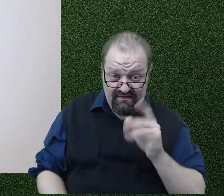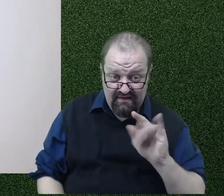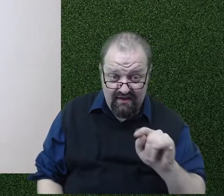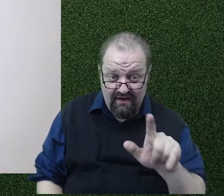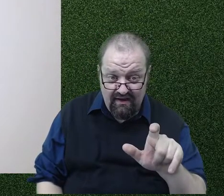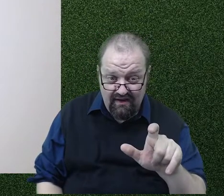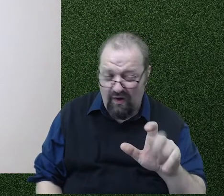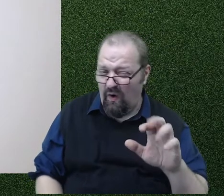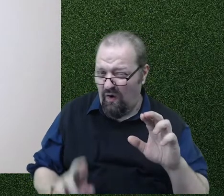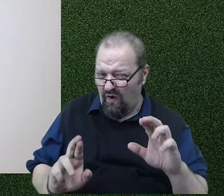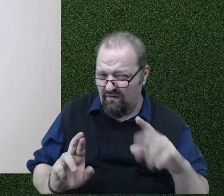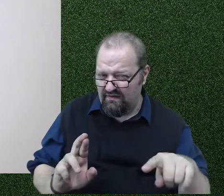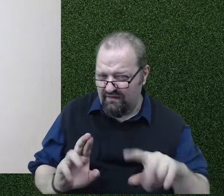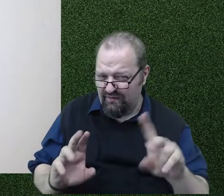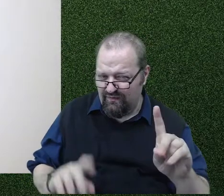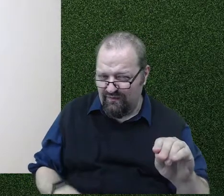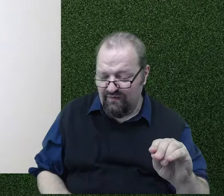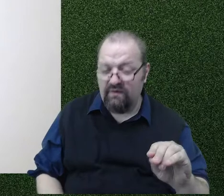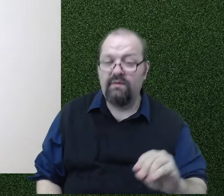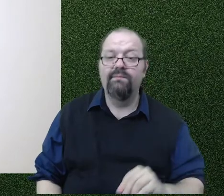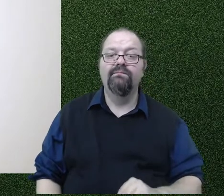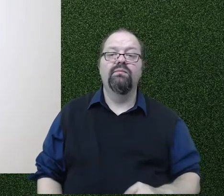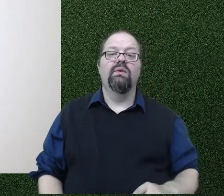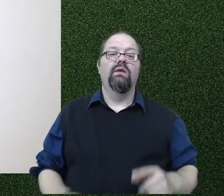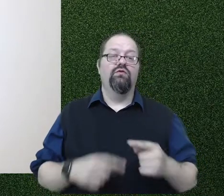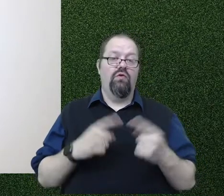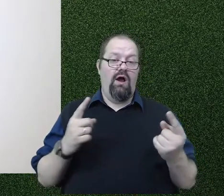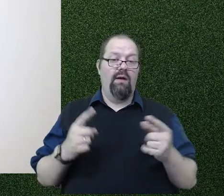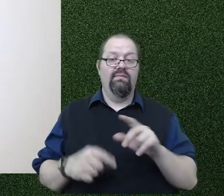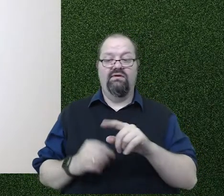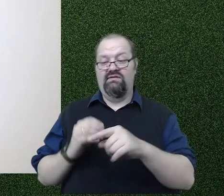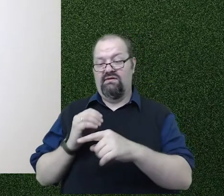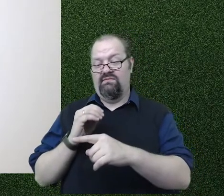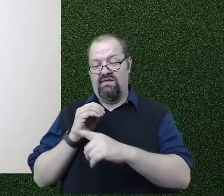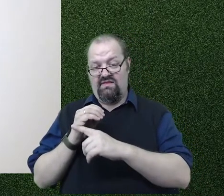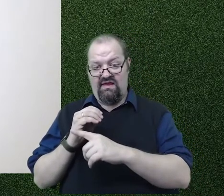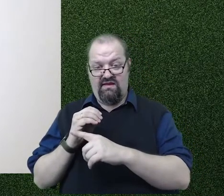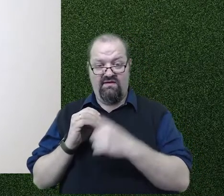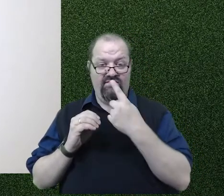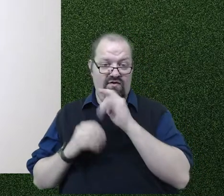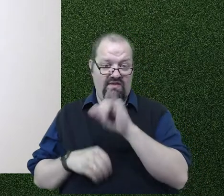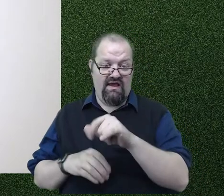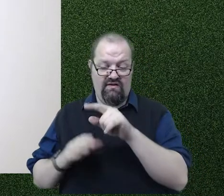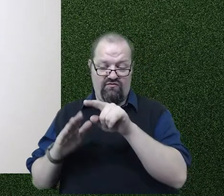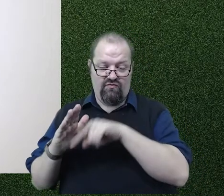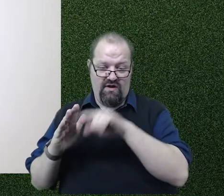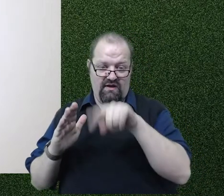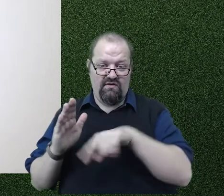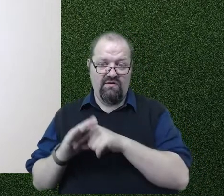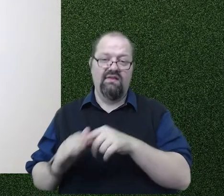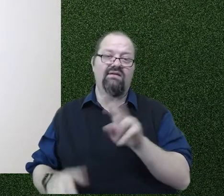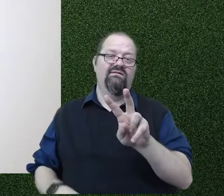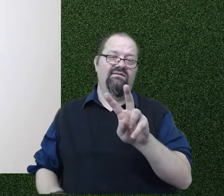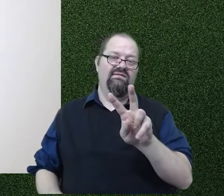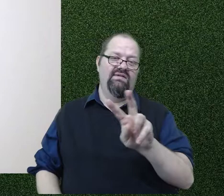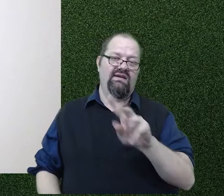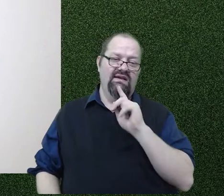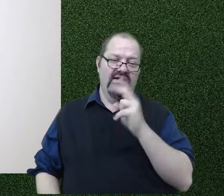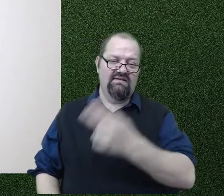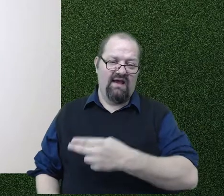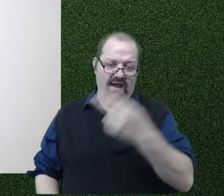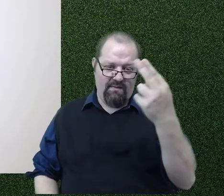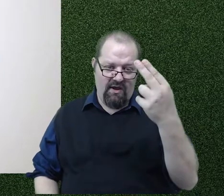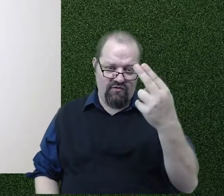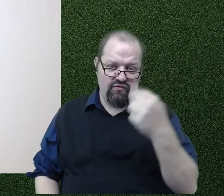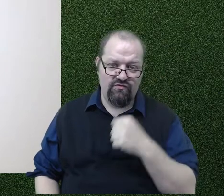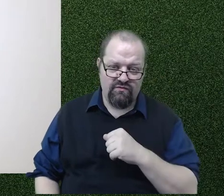I hope you do. Opposite theta in that triangle, and V is the hypotenuse, the vector V is the